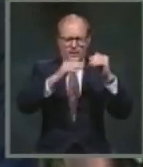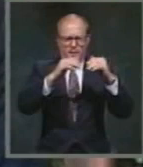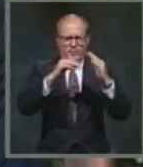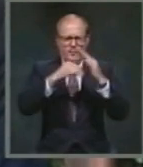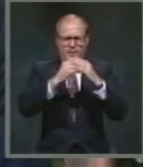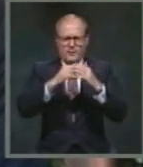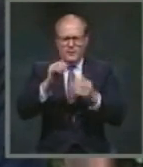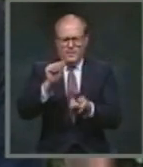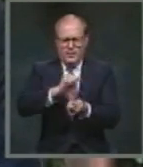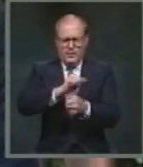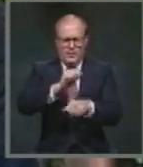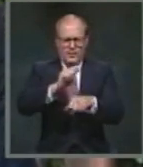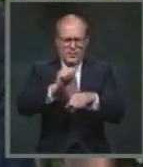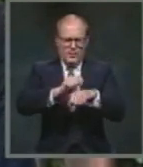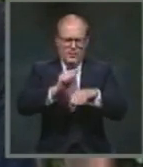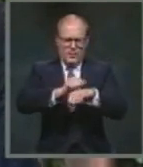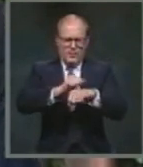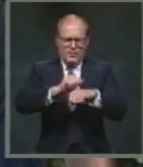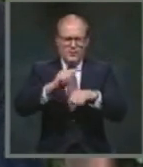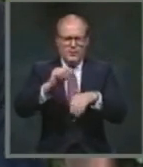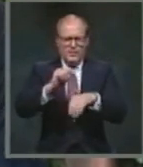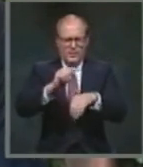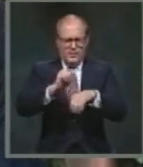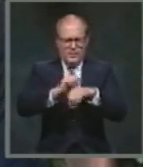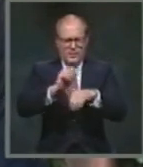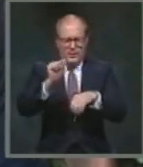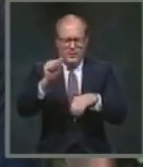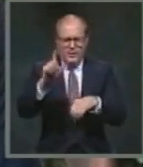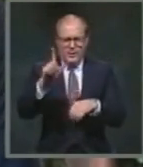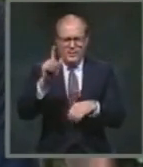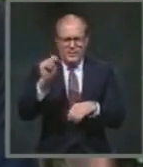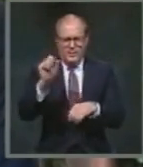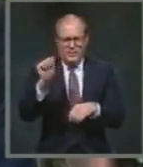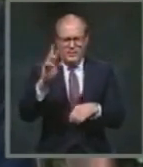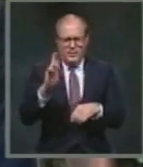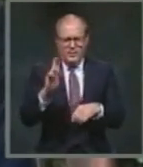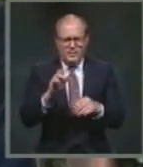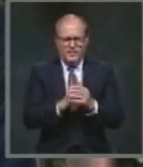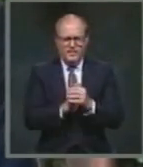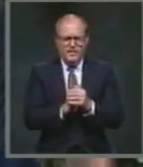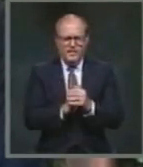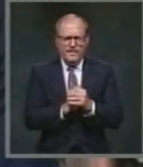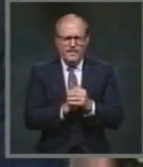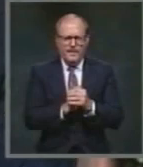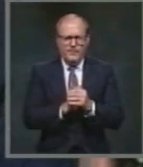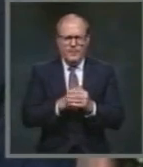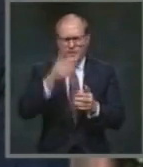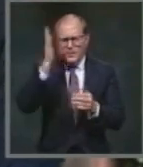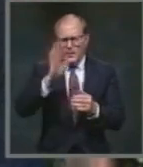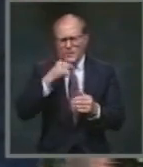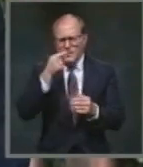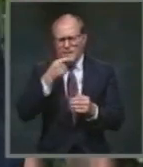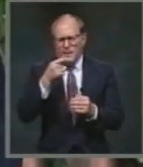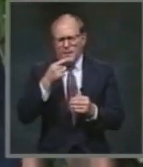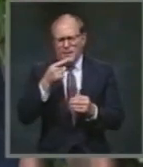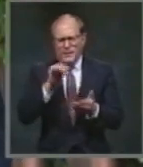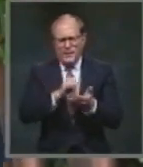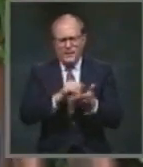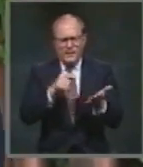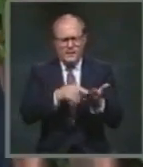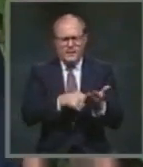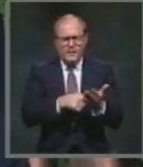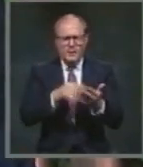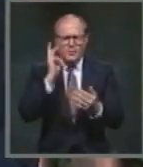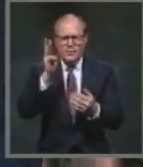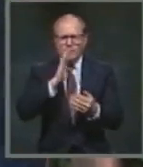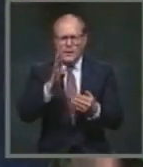feet stood as they bore the Ark of the Covenant crossing into the Promised Land. God said that this may